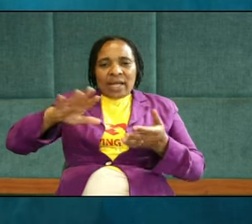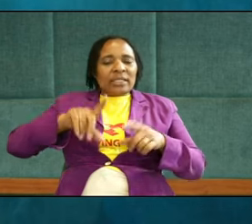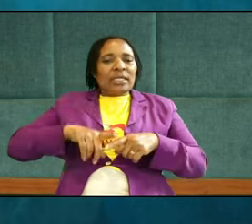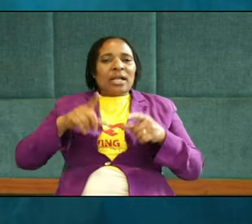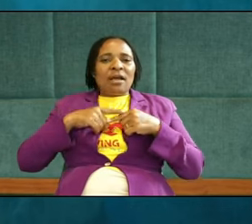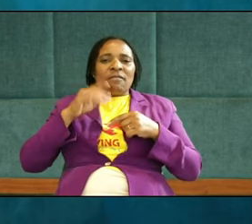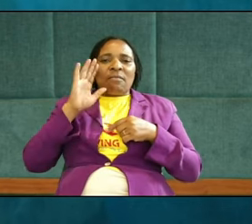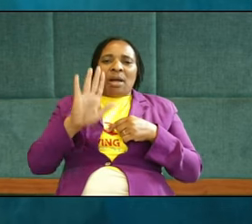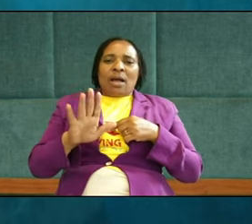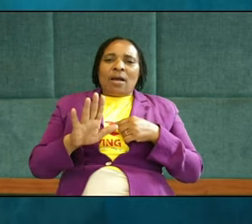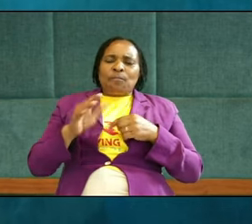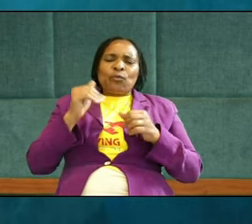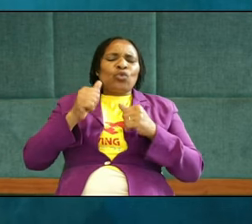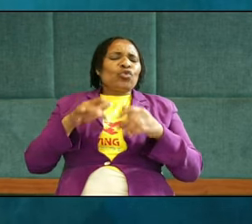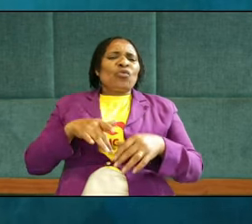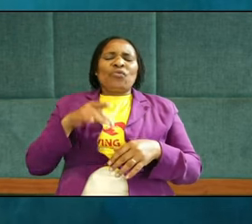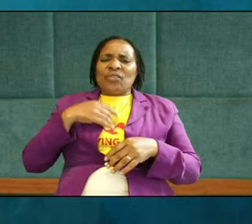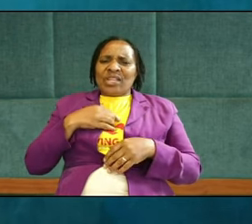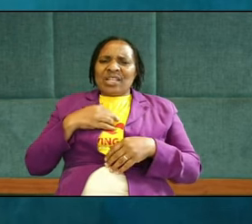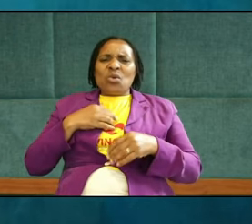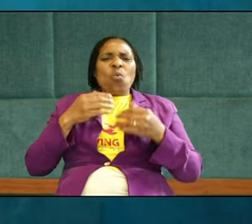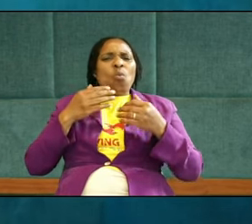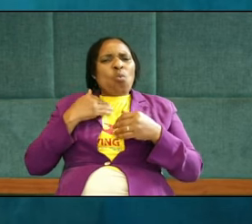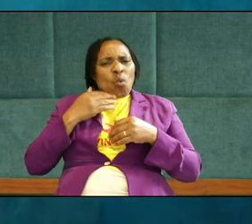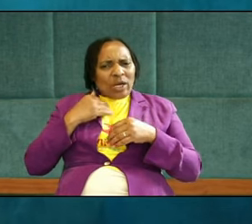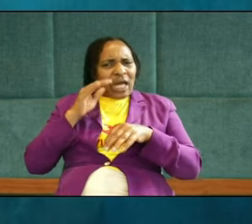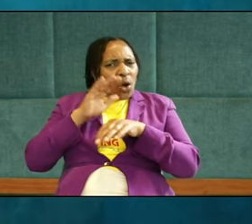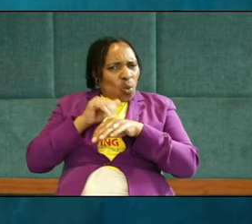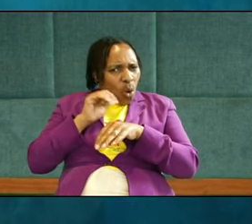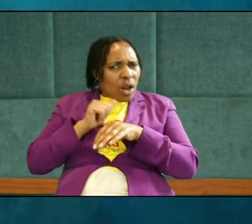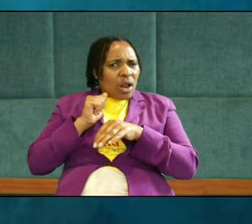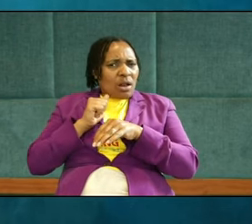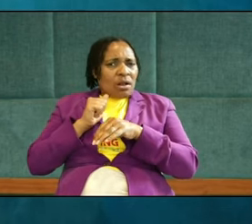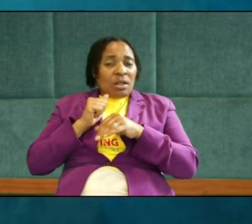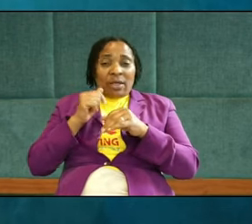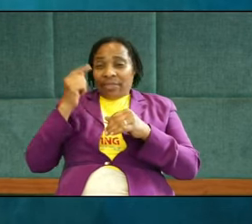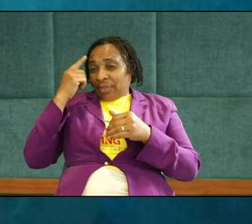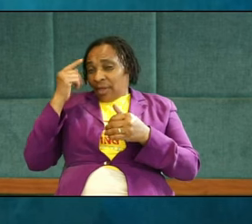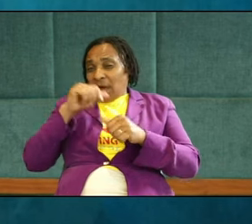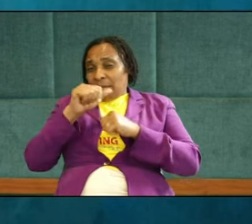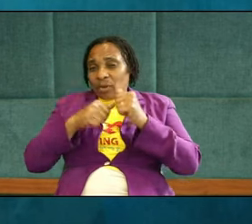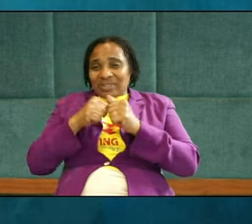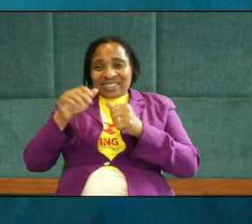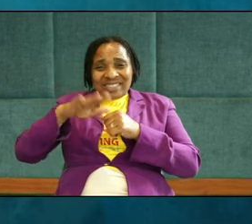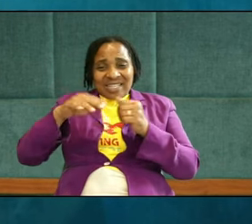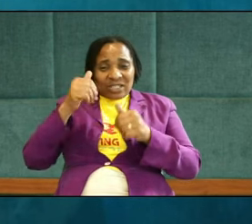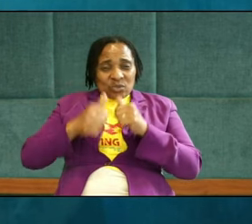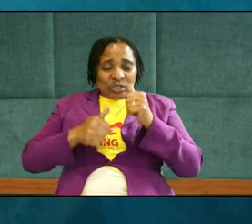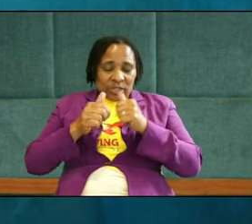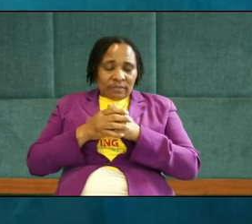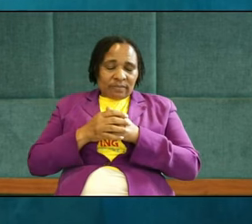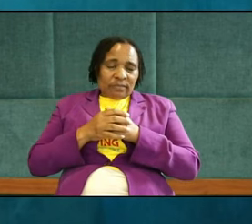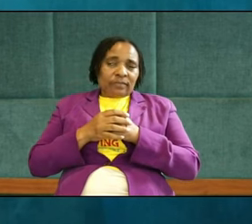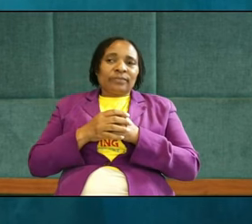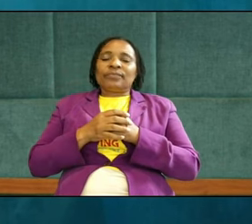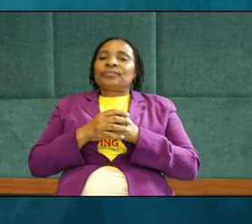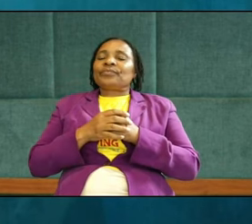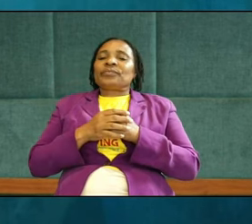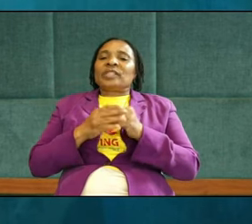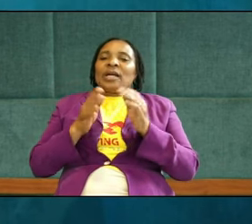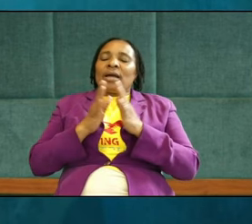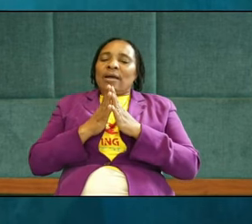life that you feel need a wake-up call? Just think about it. What are those areas, right?